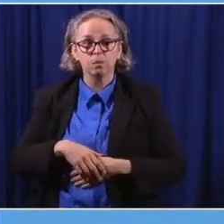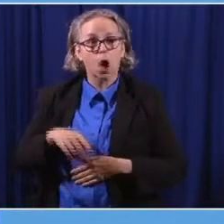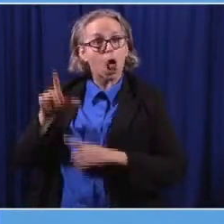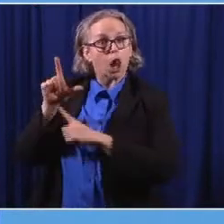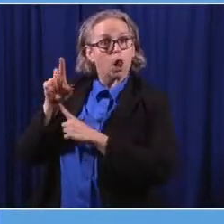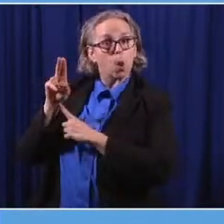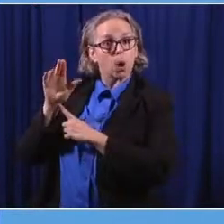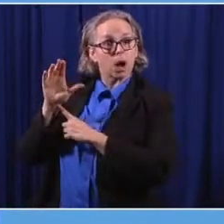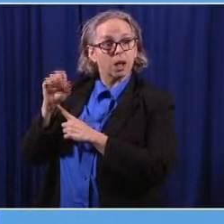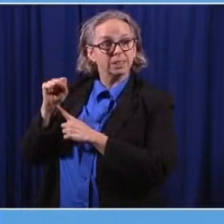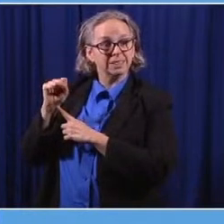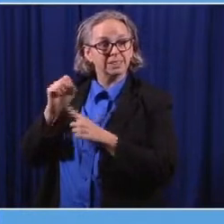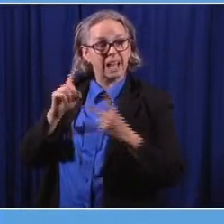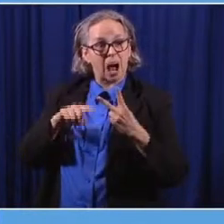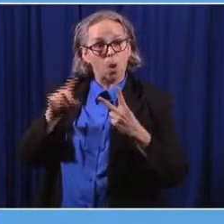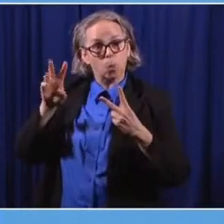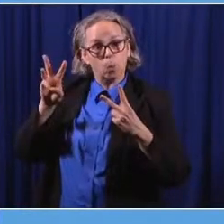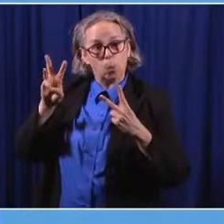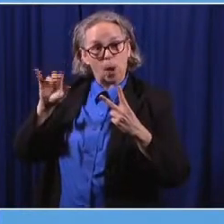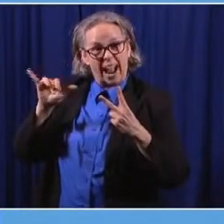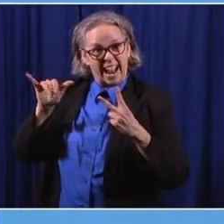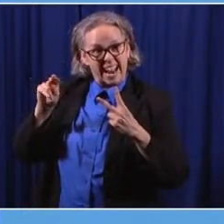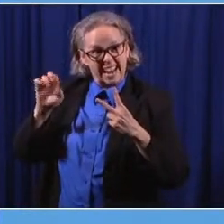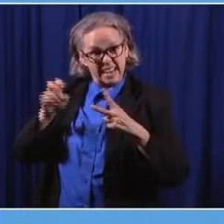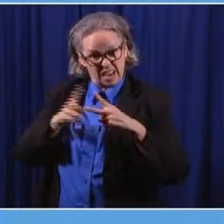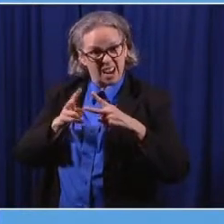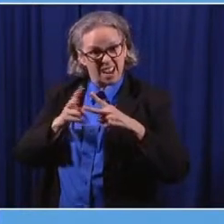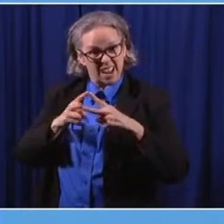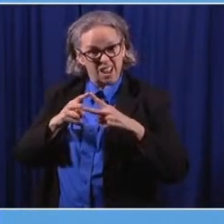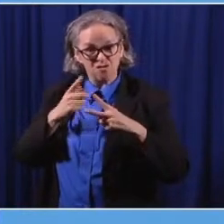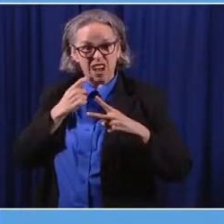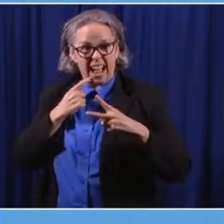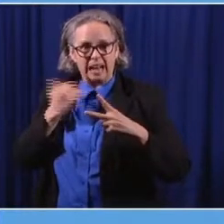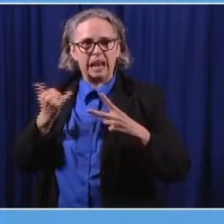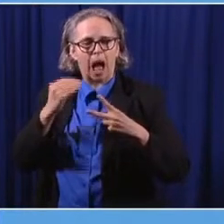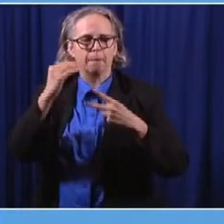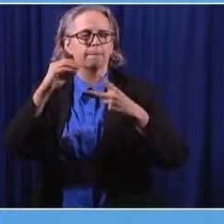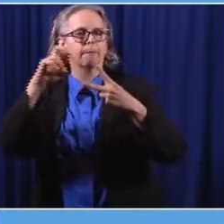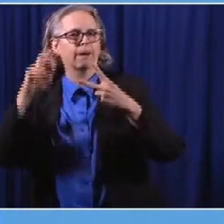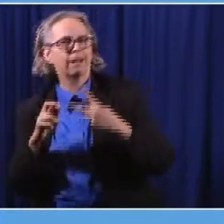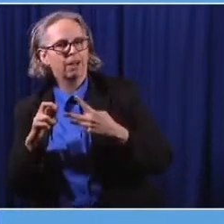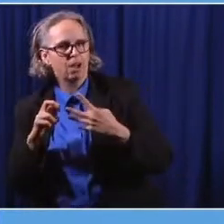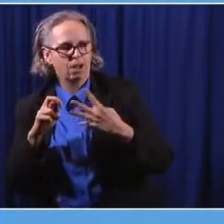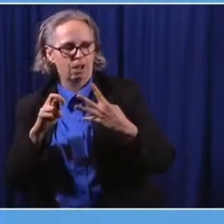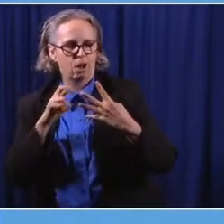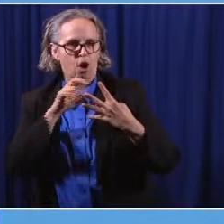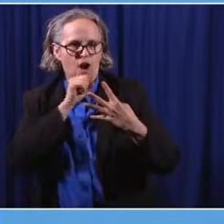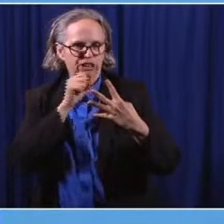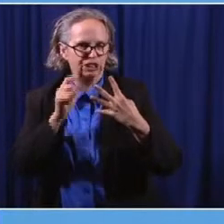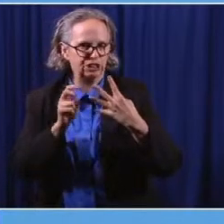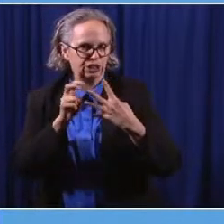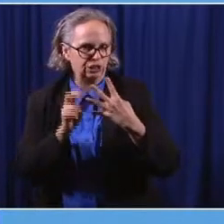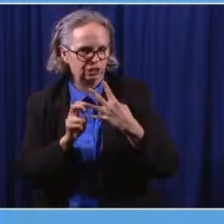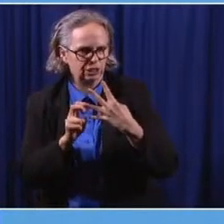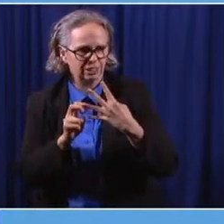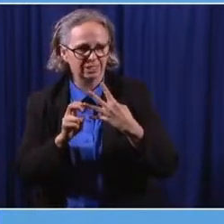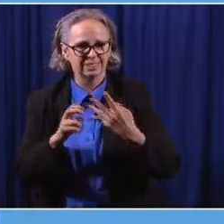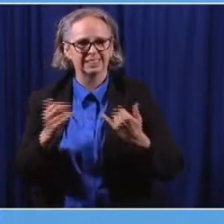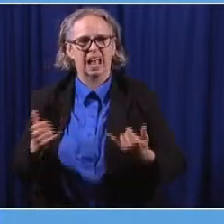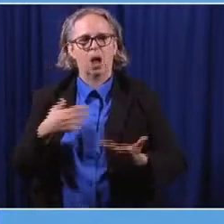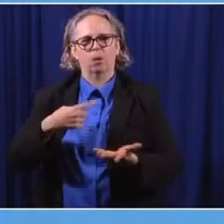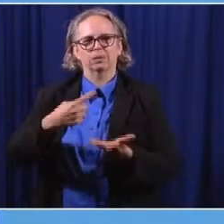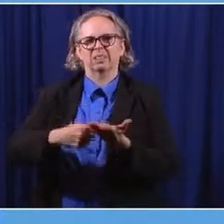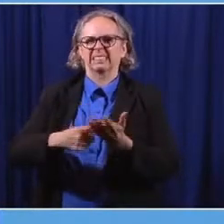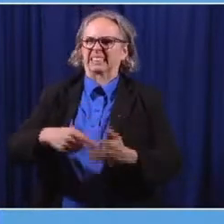red to orange. Again, we're happy about that. We have 6 red counties, tier 3.